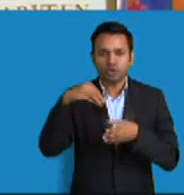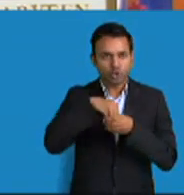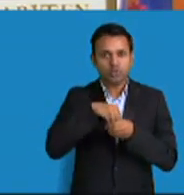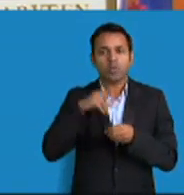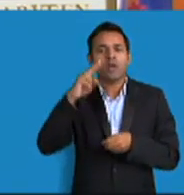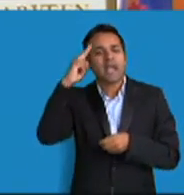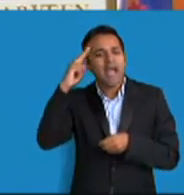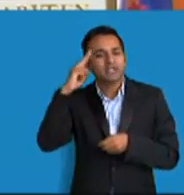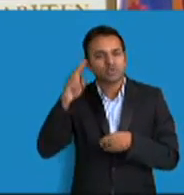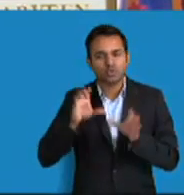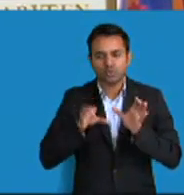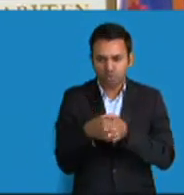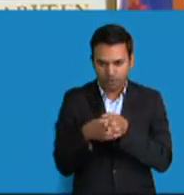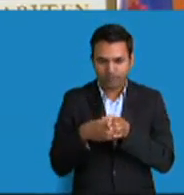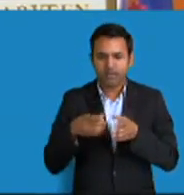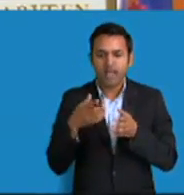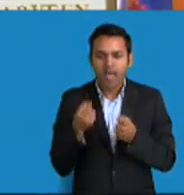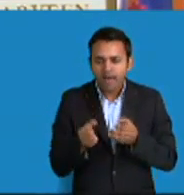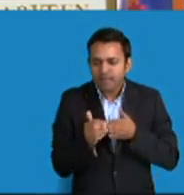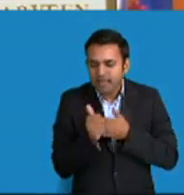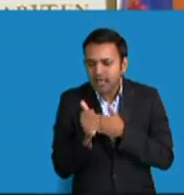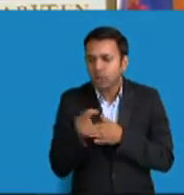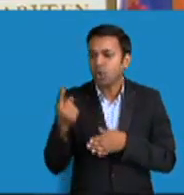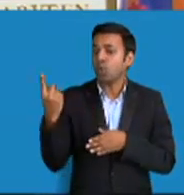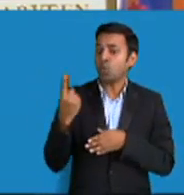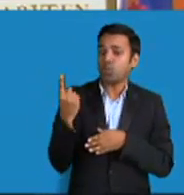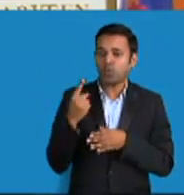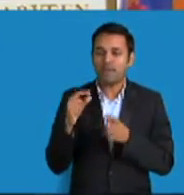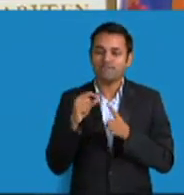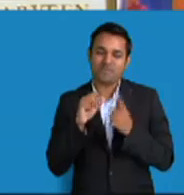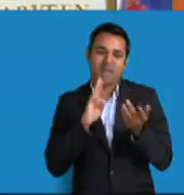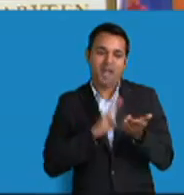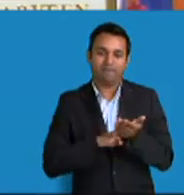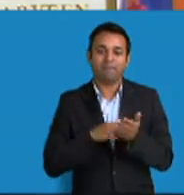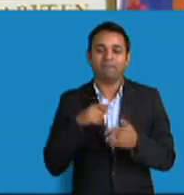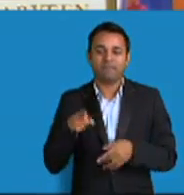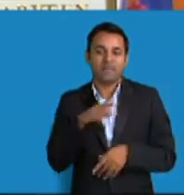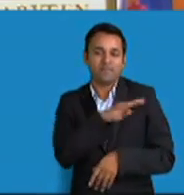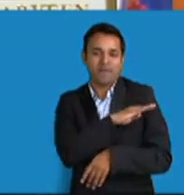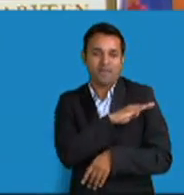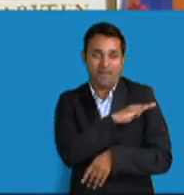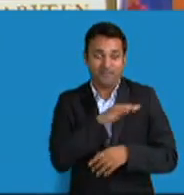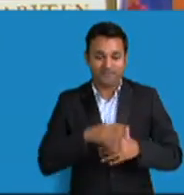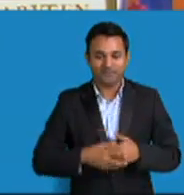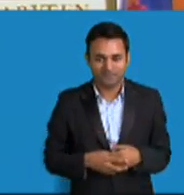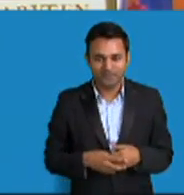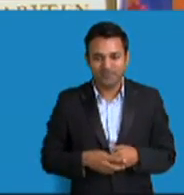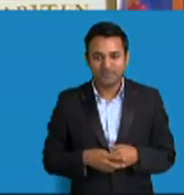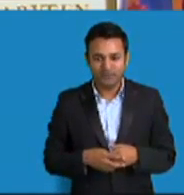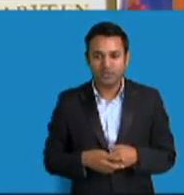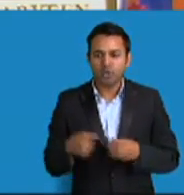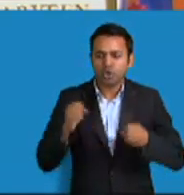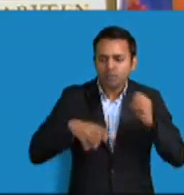have led by Honourable Prime Minister of ensuring that we contribute towards developing a knowledge-based society. Thank